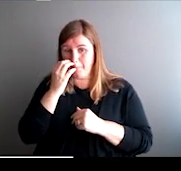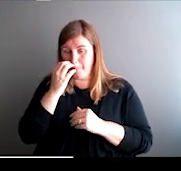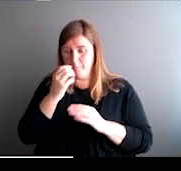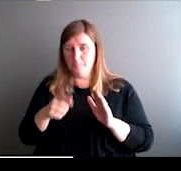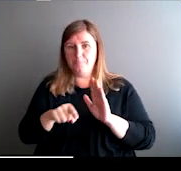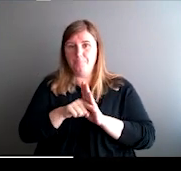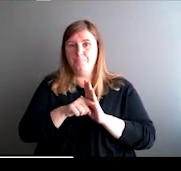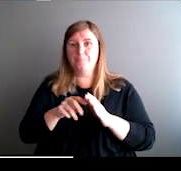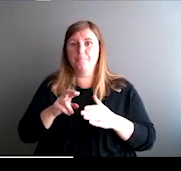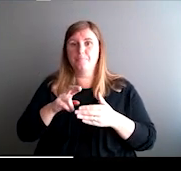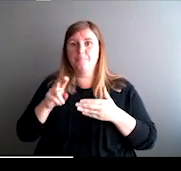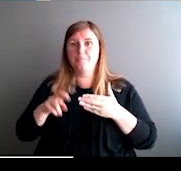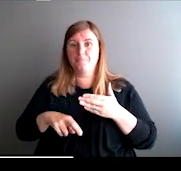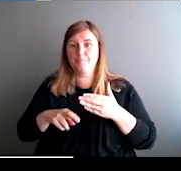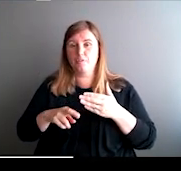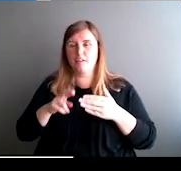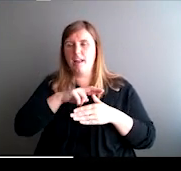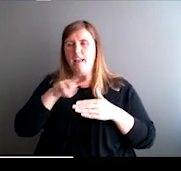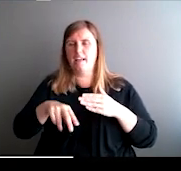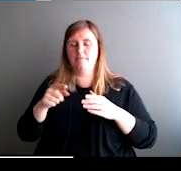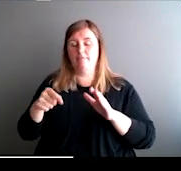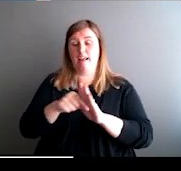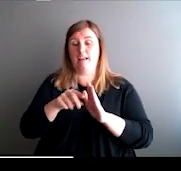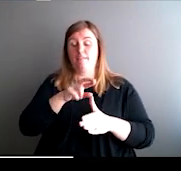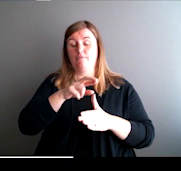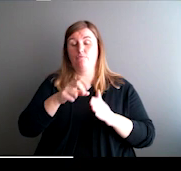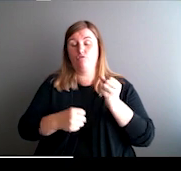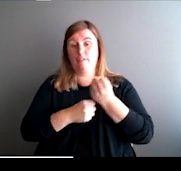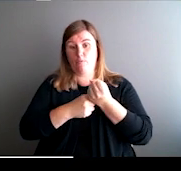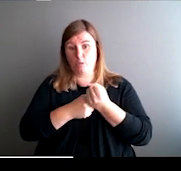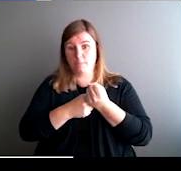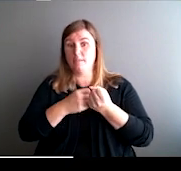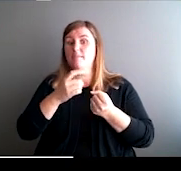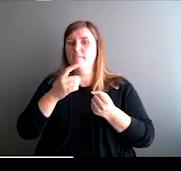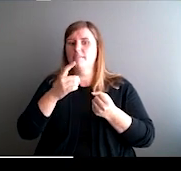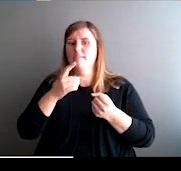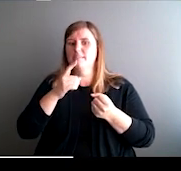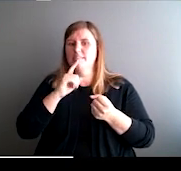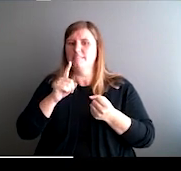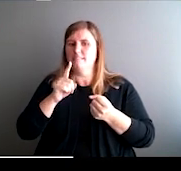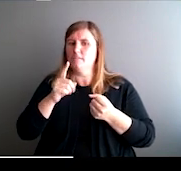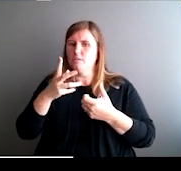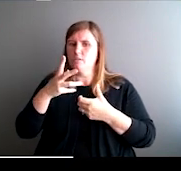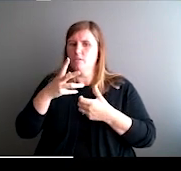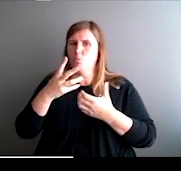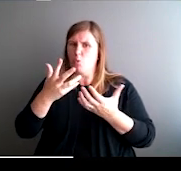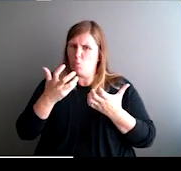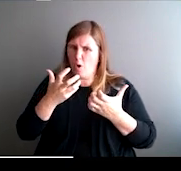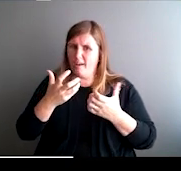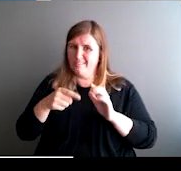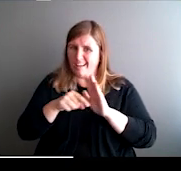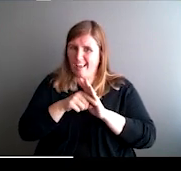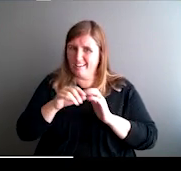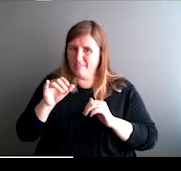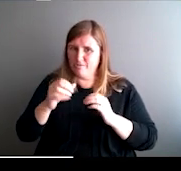Negative reinforcement is also an improving condition. It is a good thing. You want negative